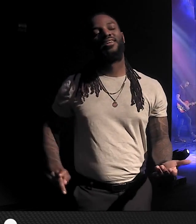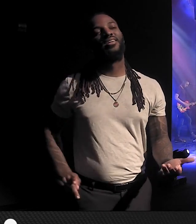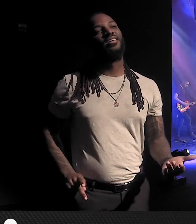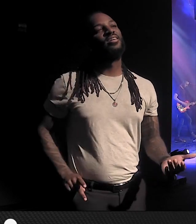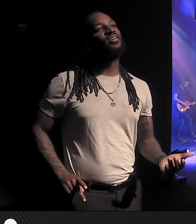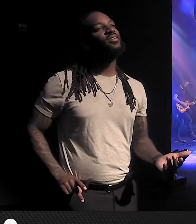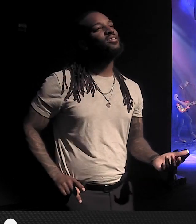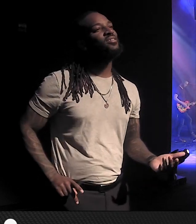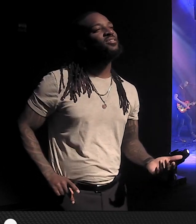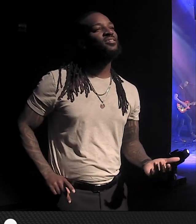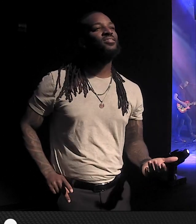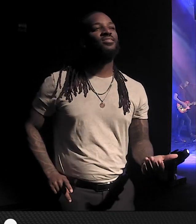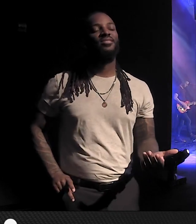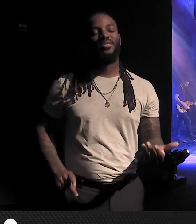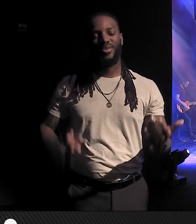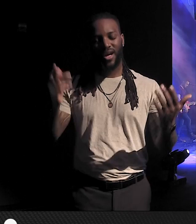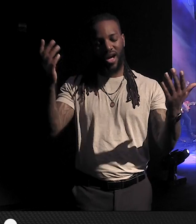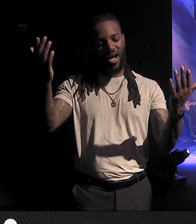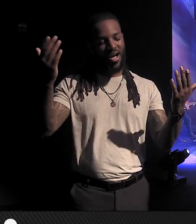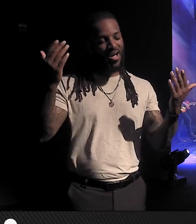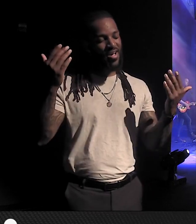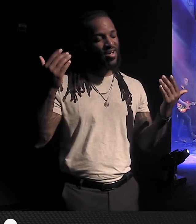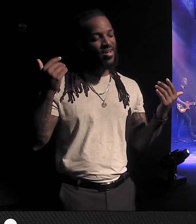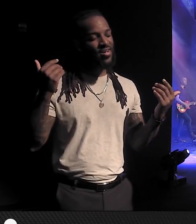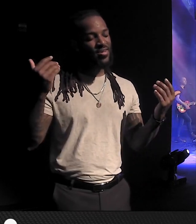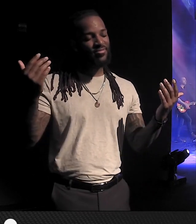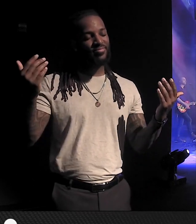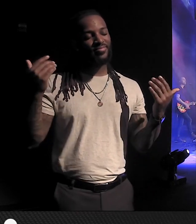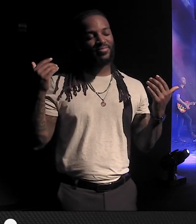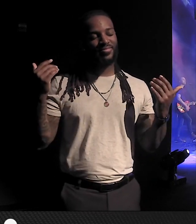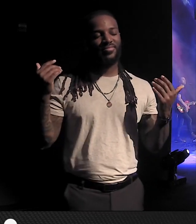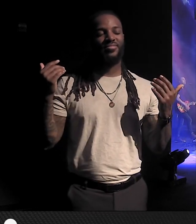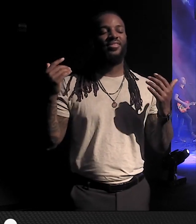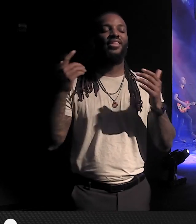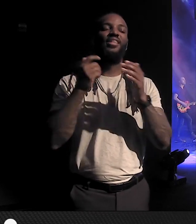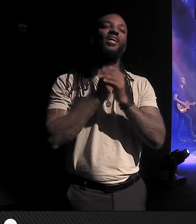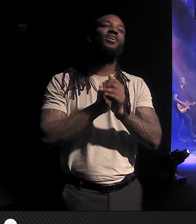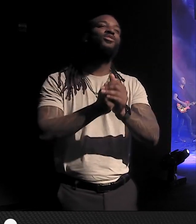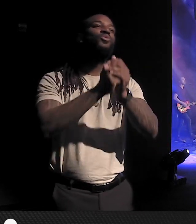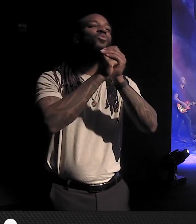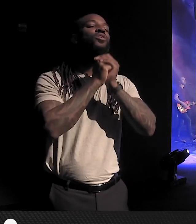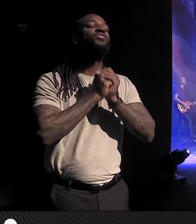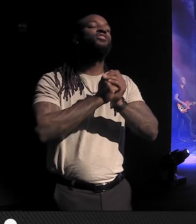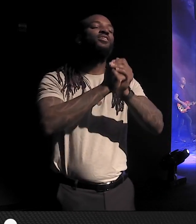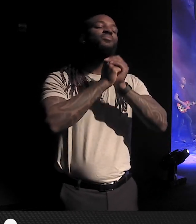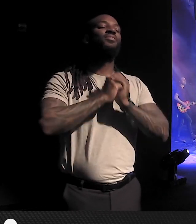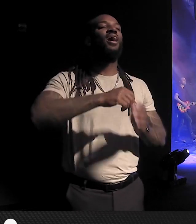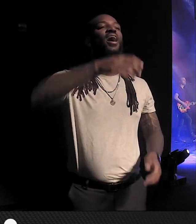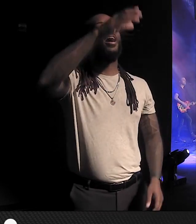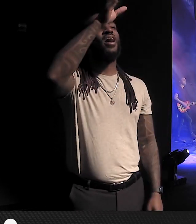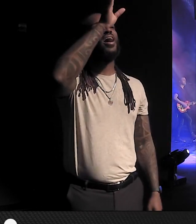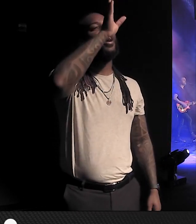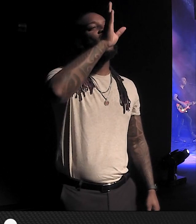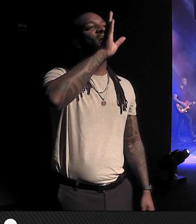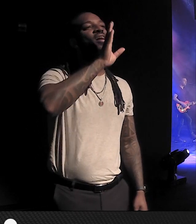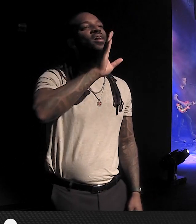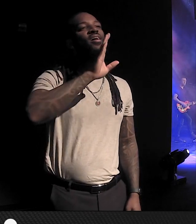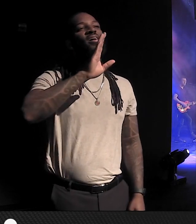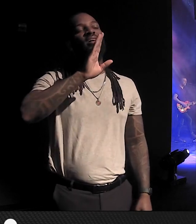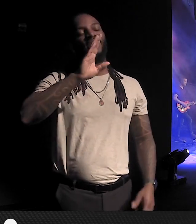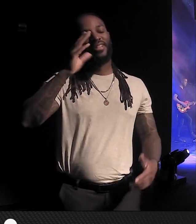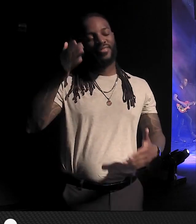King. So come and let us worship